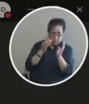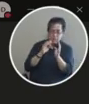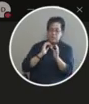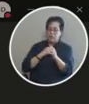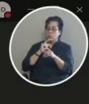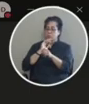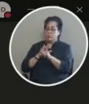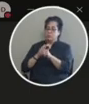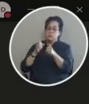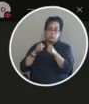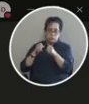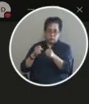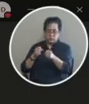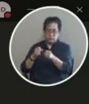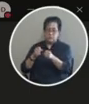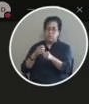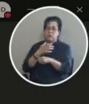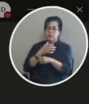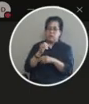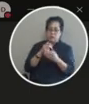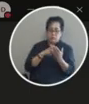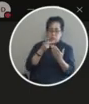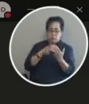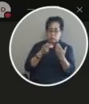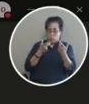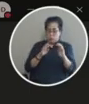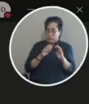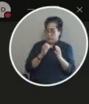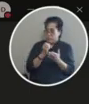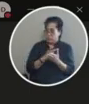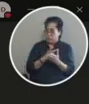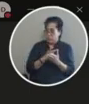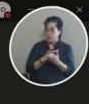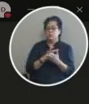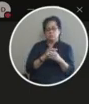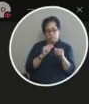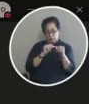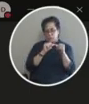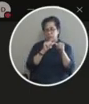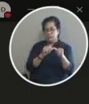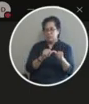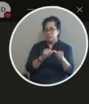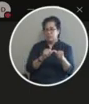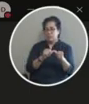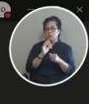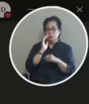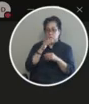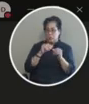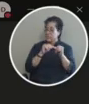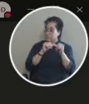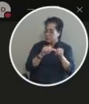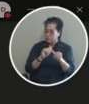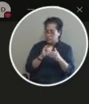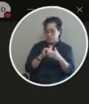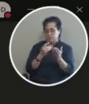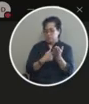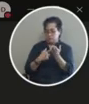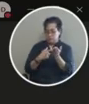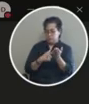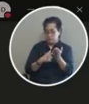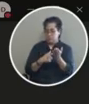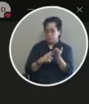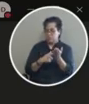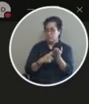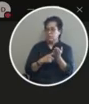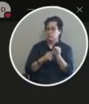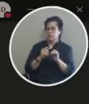commitment to streets and the programs that have been approved are continuing. And we're going to continue that discussion with council as we move forward